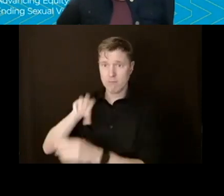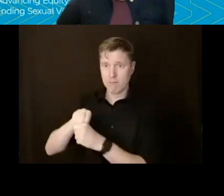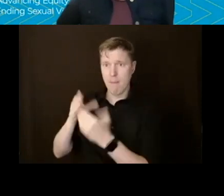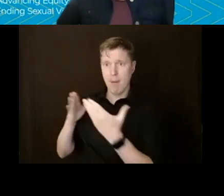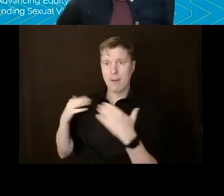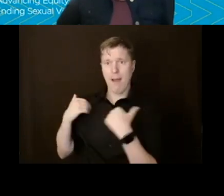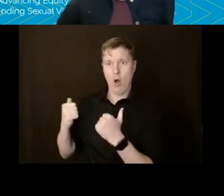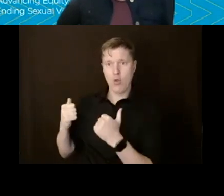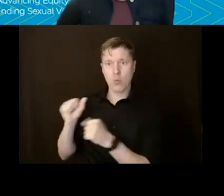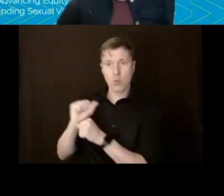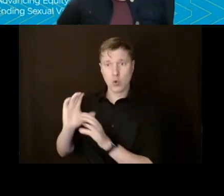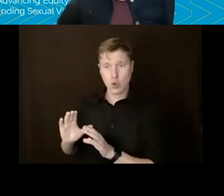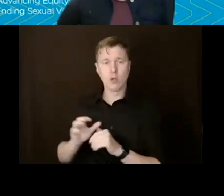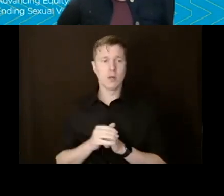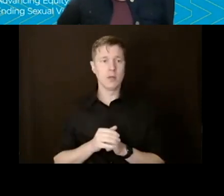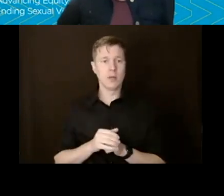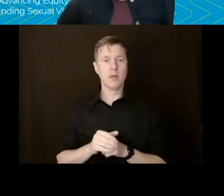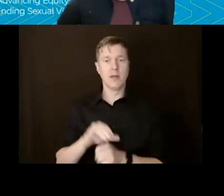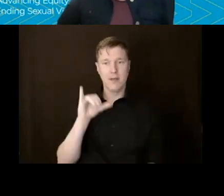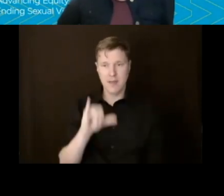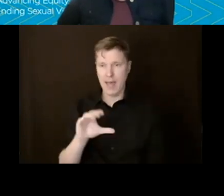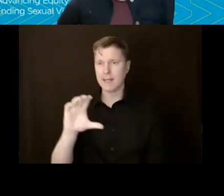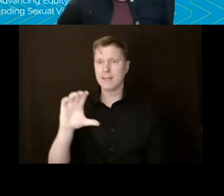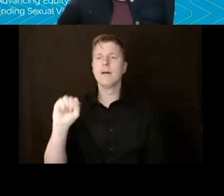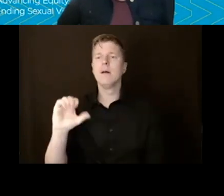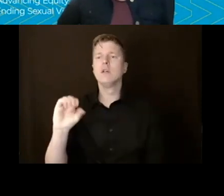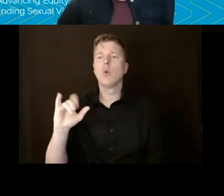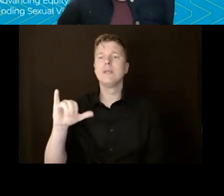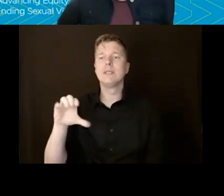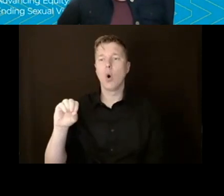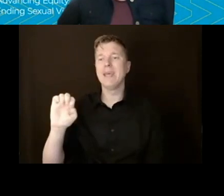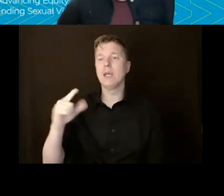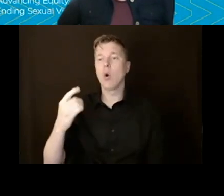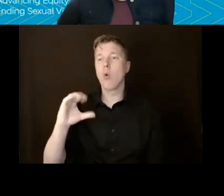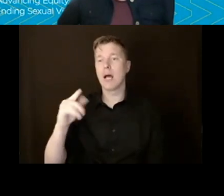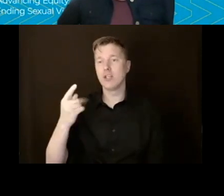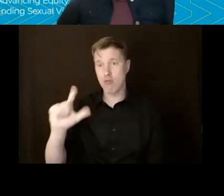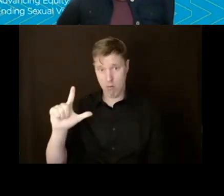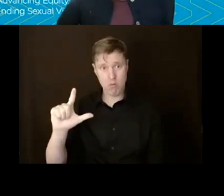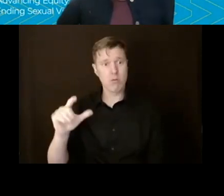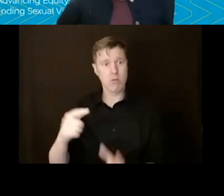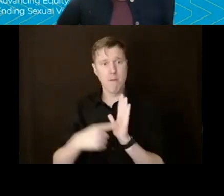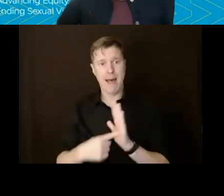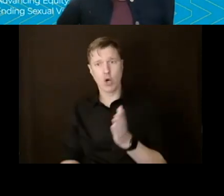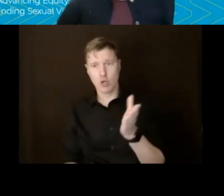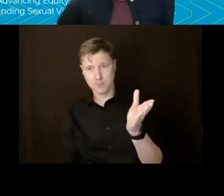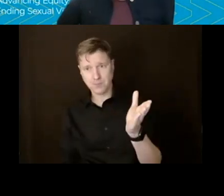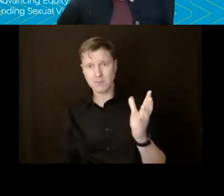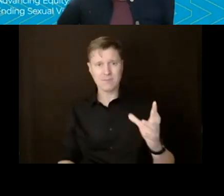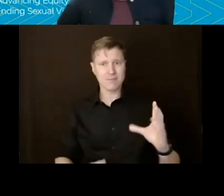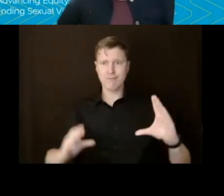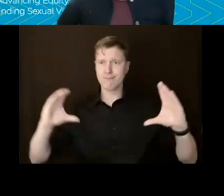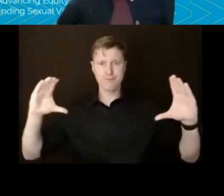is the Socioecological Model. And this beautiful adaptation of the CDC Socioecological Model